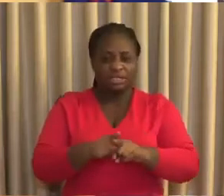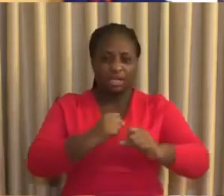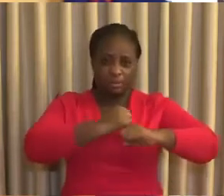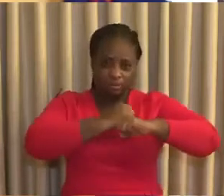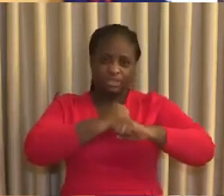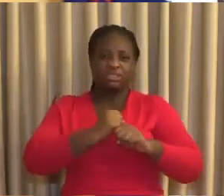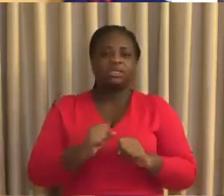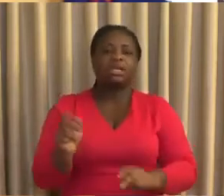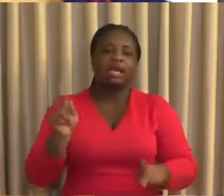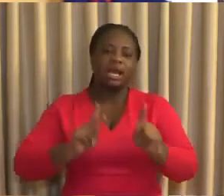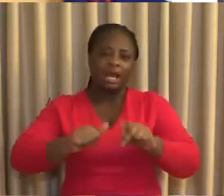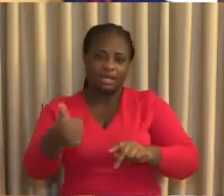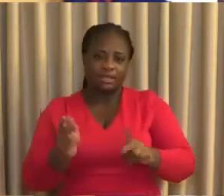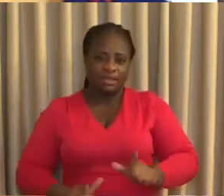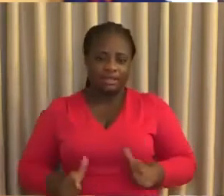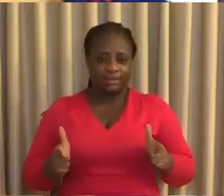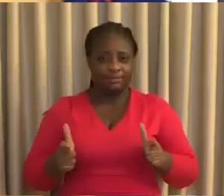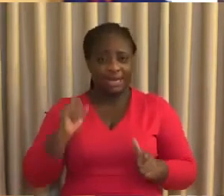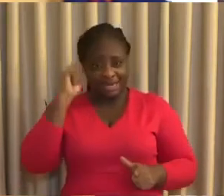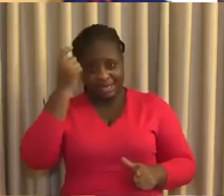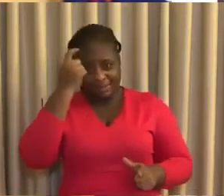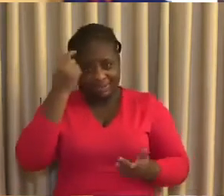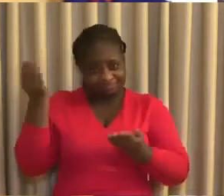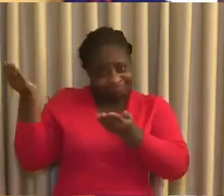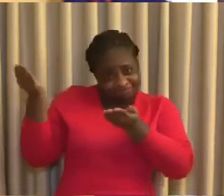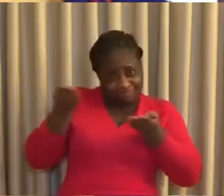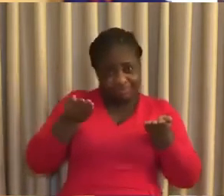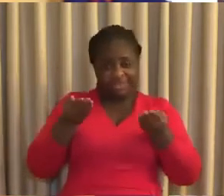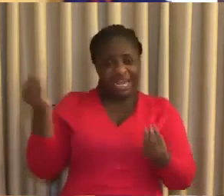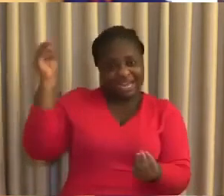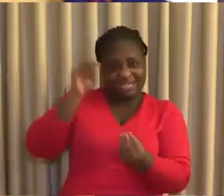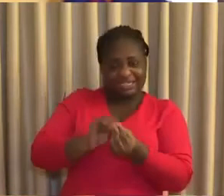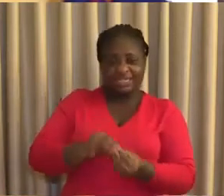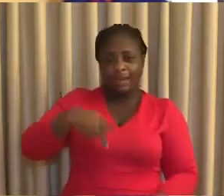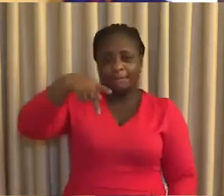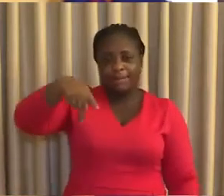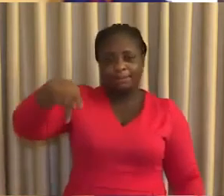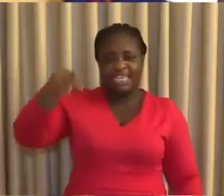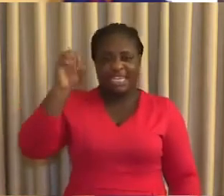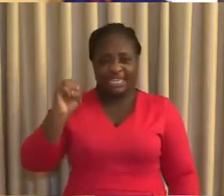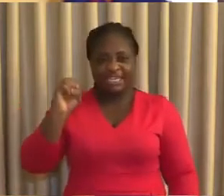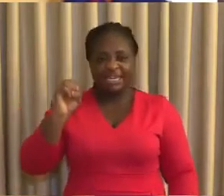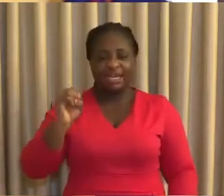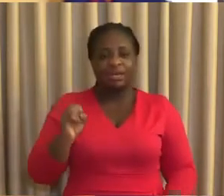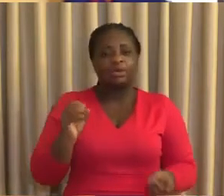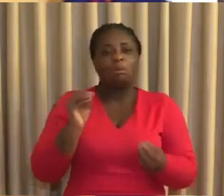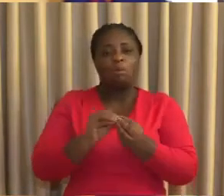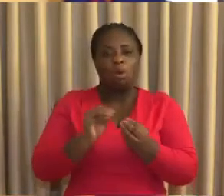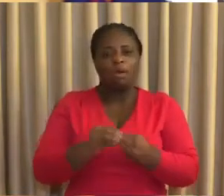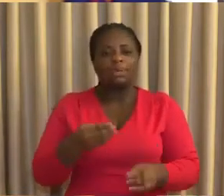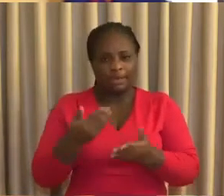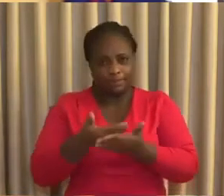therefore taken delivery of additional PPEs, and more are being procured. Distribution